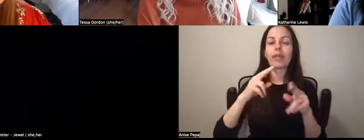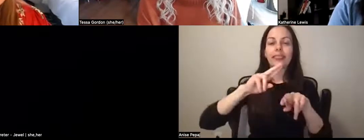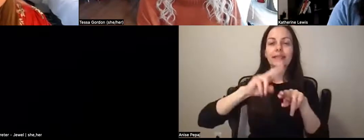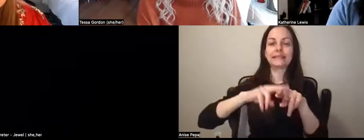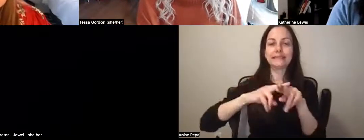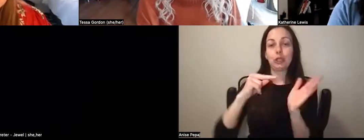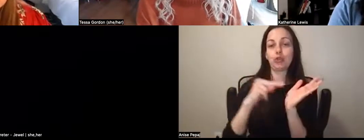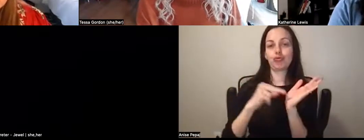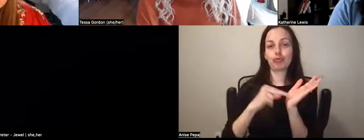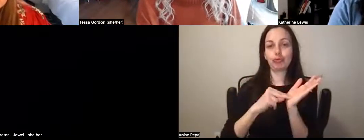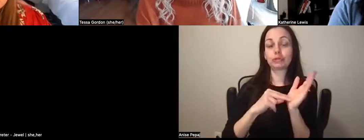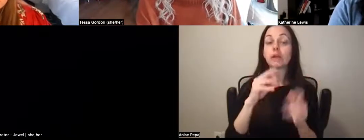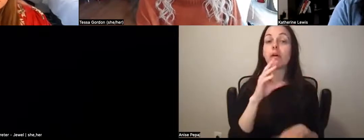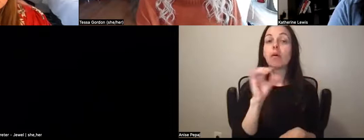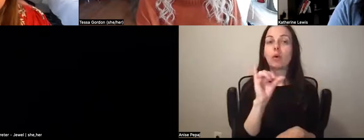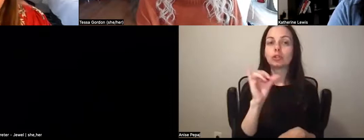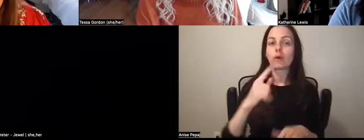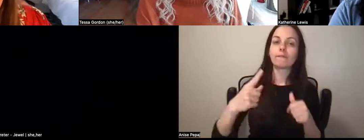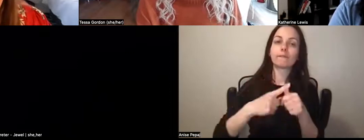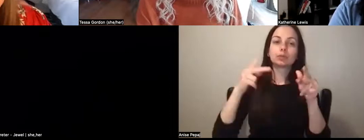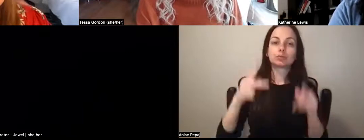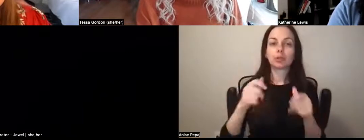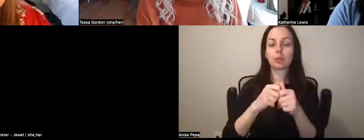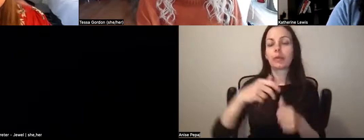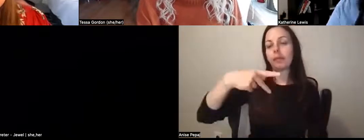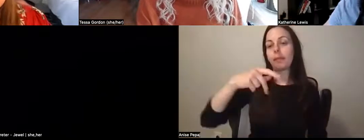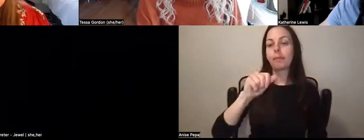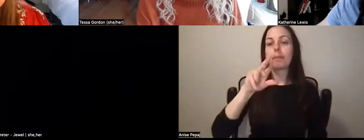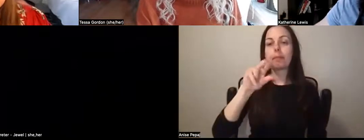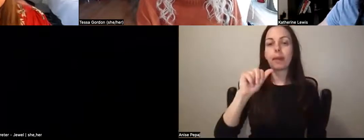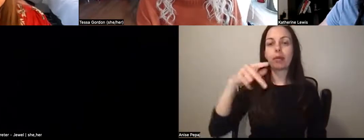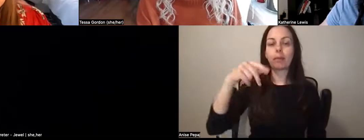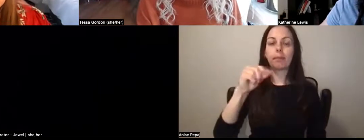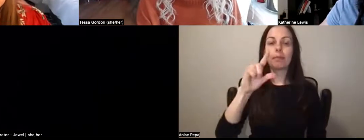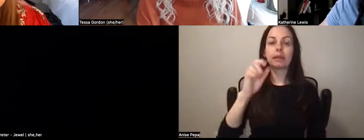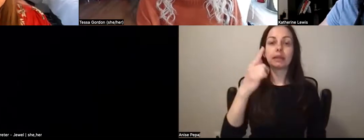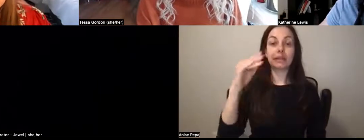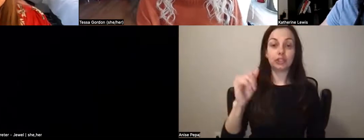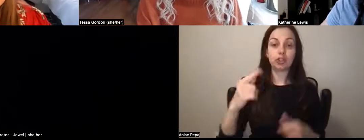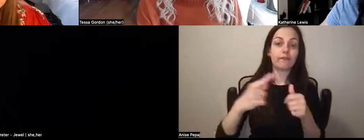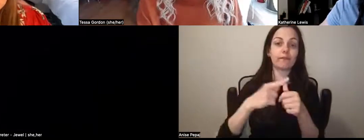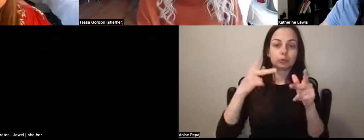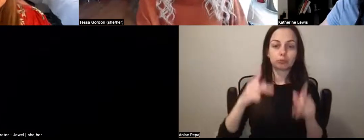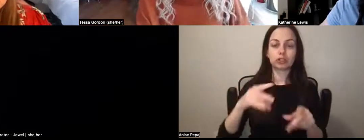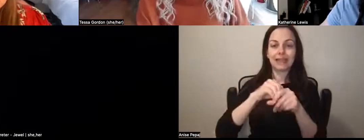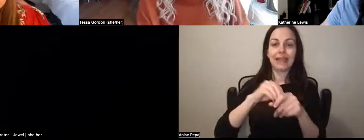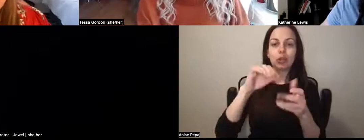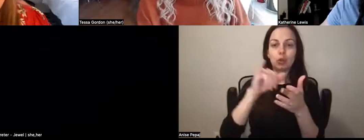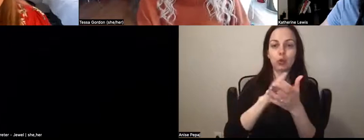for also being the first person with paraplegia to go through nursing school and become a registered nurse in New York